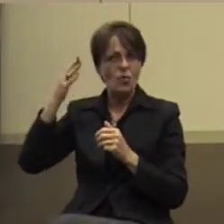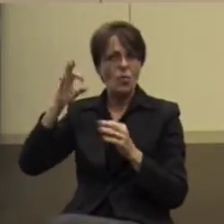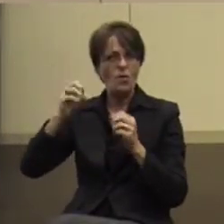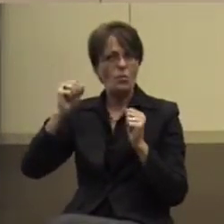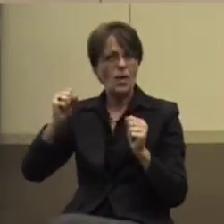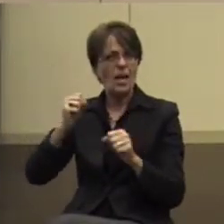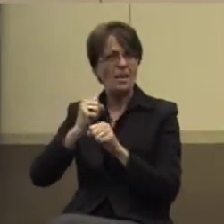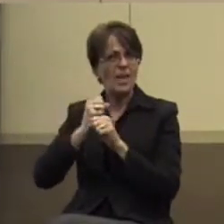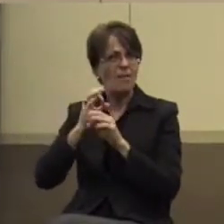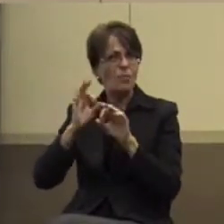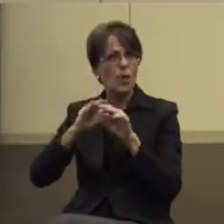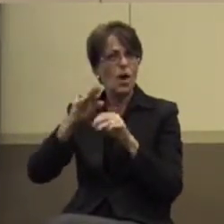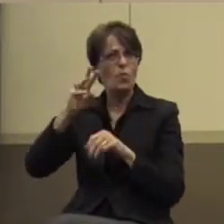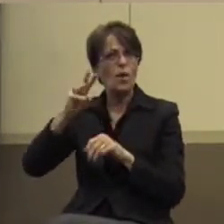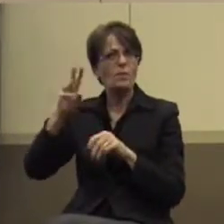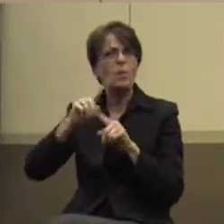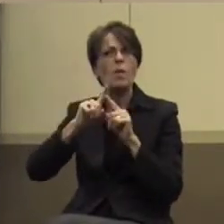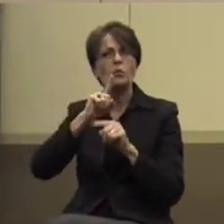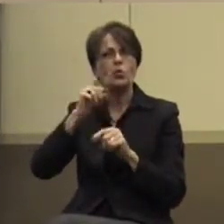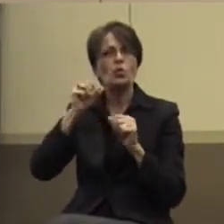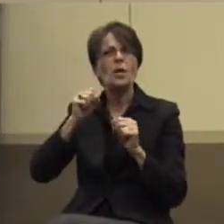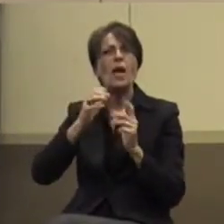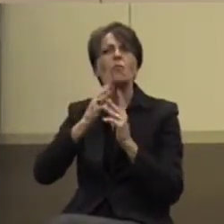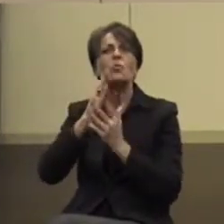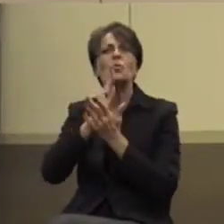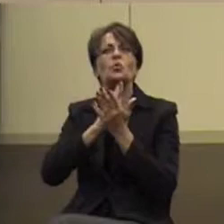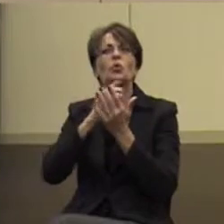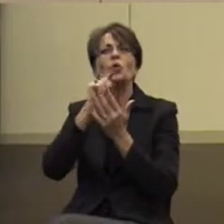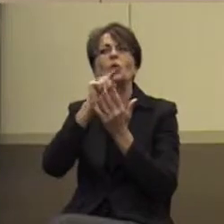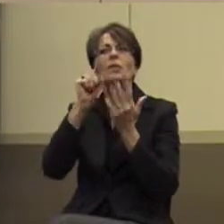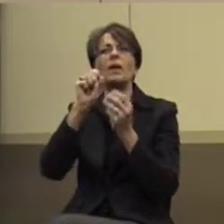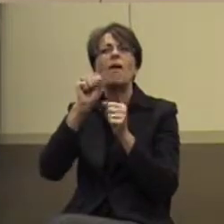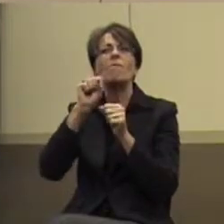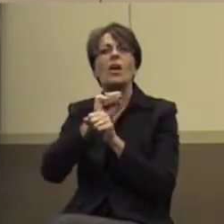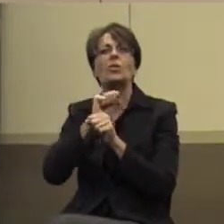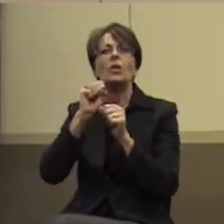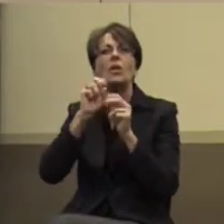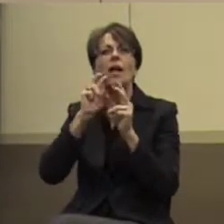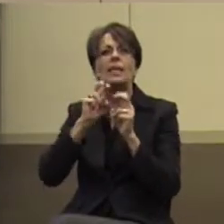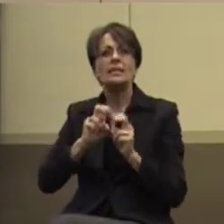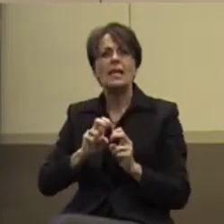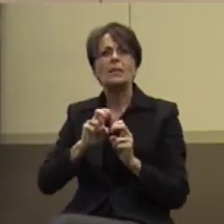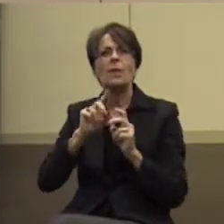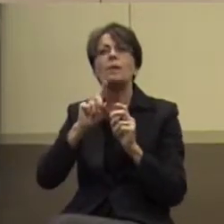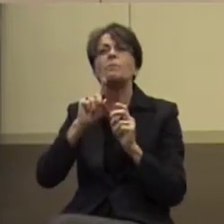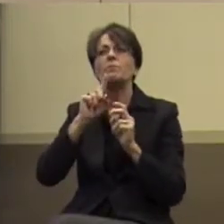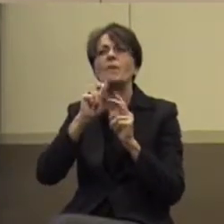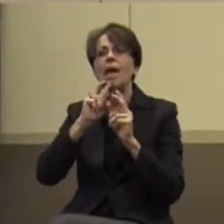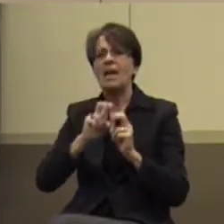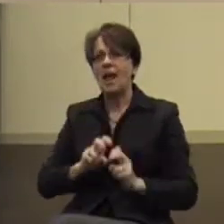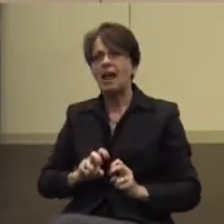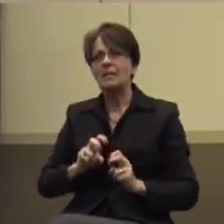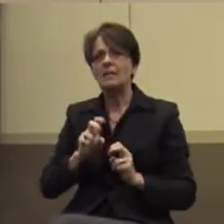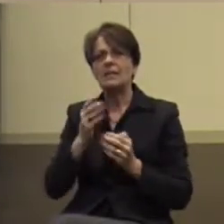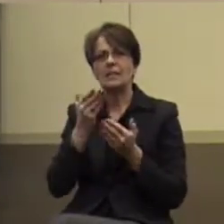it free now, like on the website, but I'm sure you can, like through certain functional assessment and functional analysis